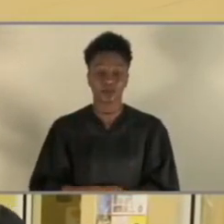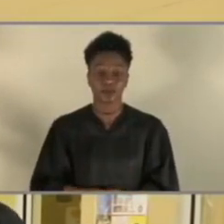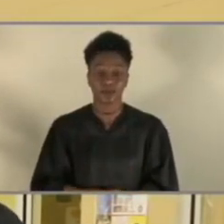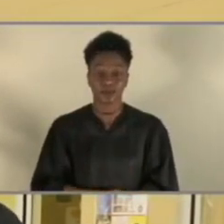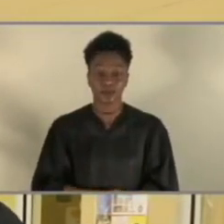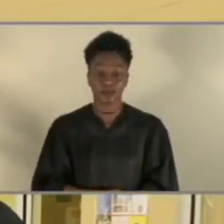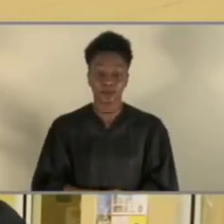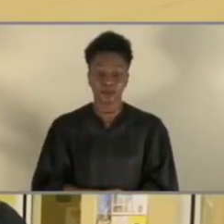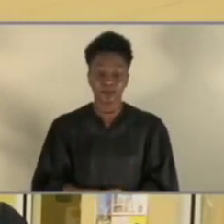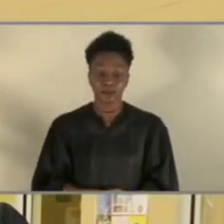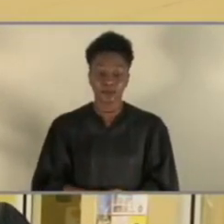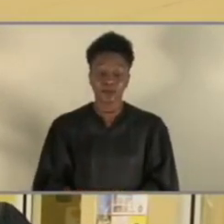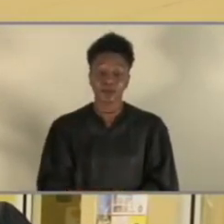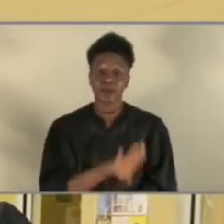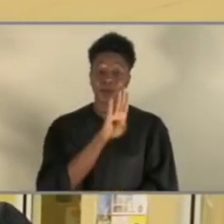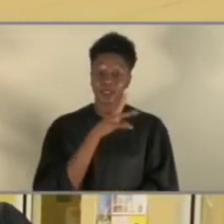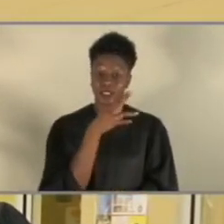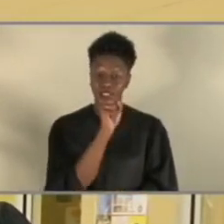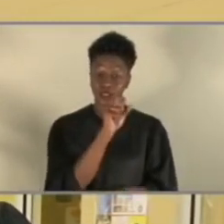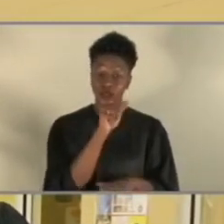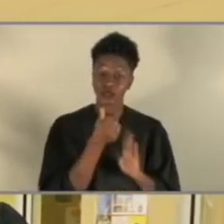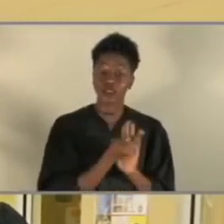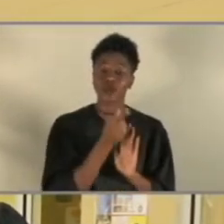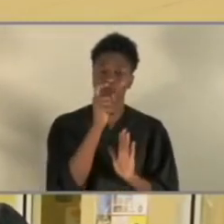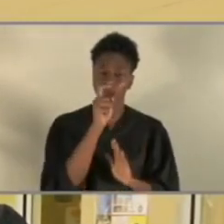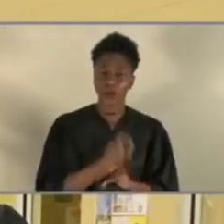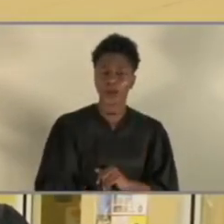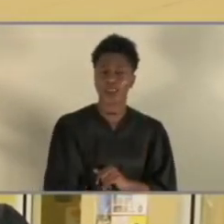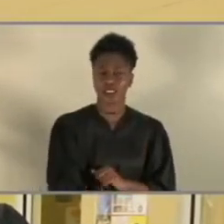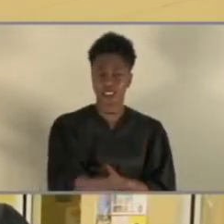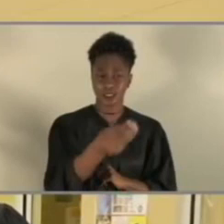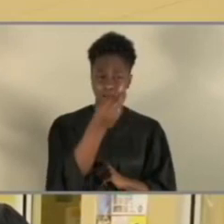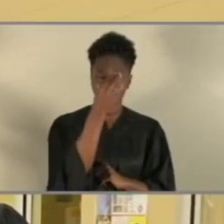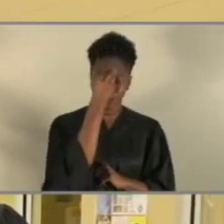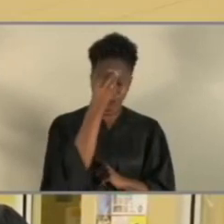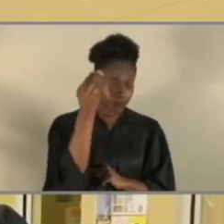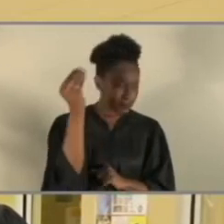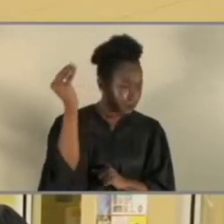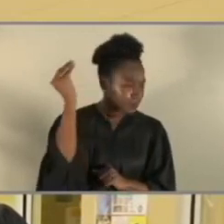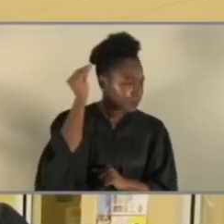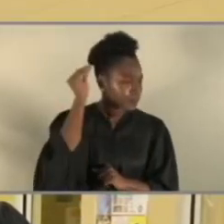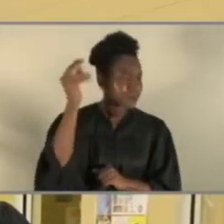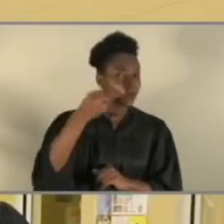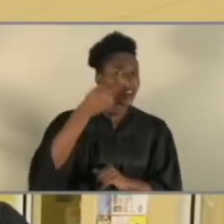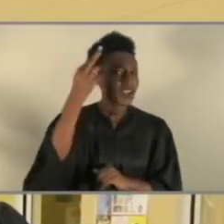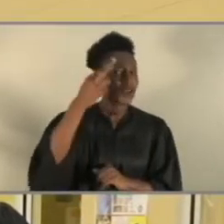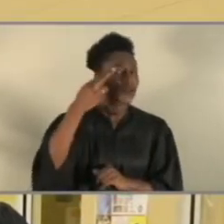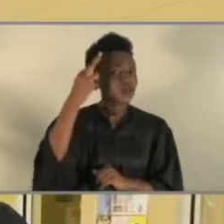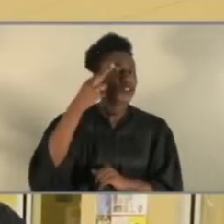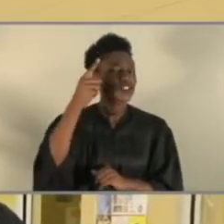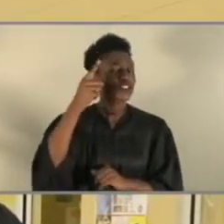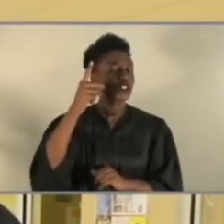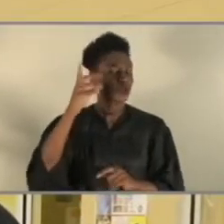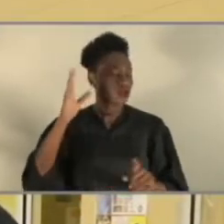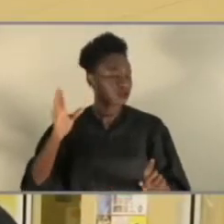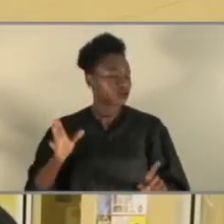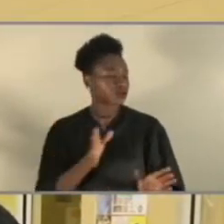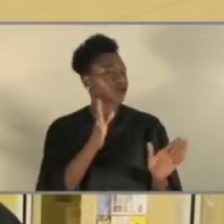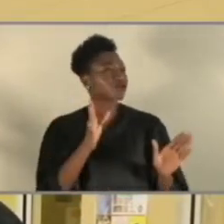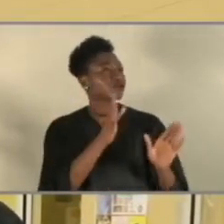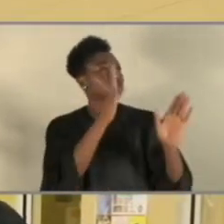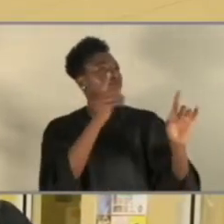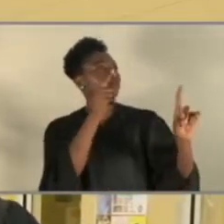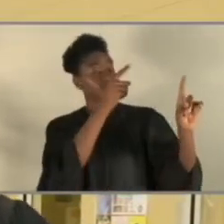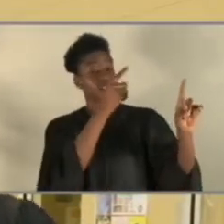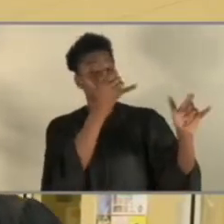As a Beach High School graduate, you must keep in mind the high purposes to which you have aspired and for which this great institution has